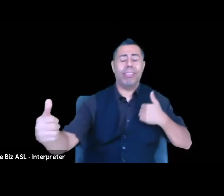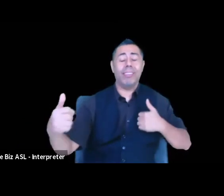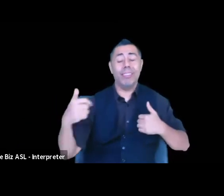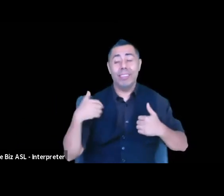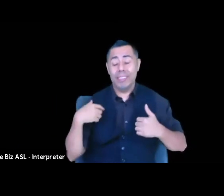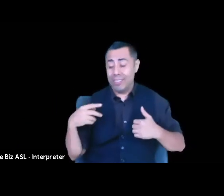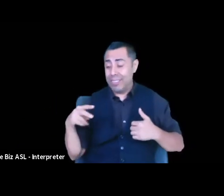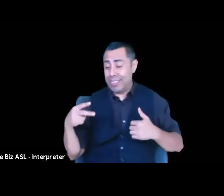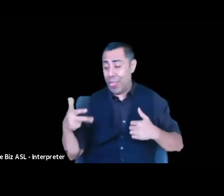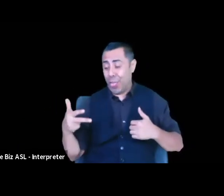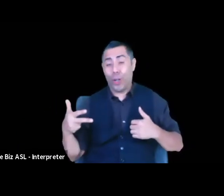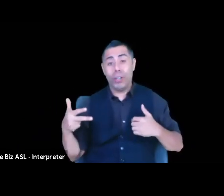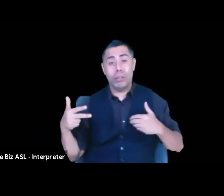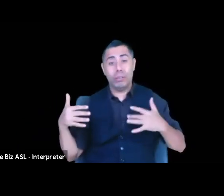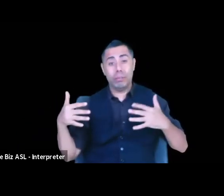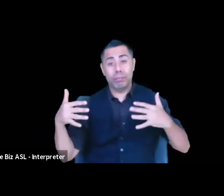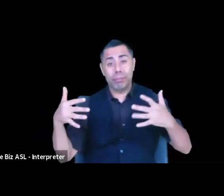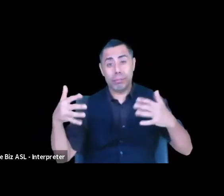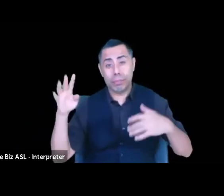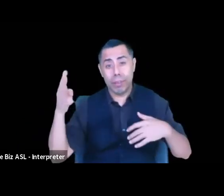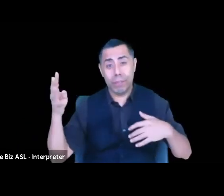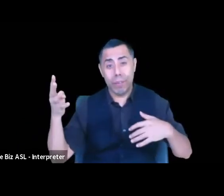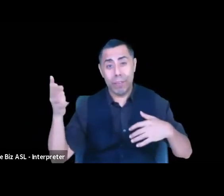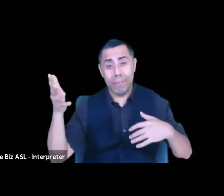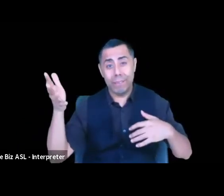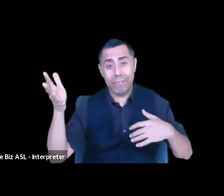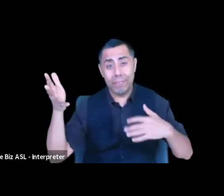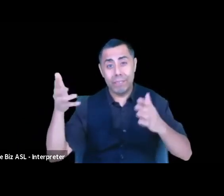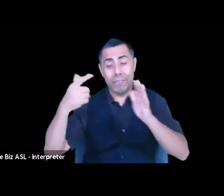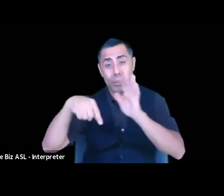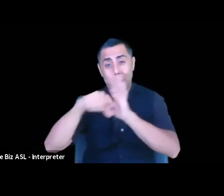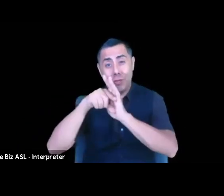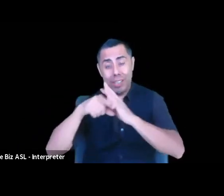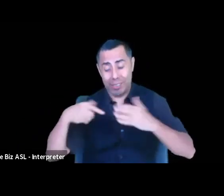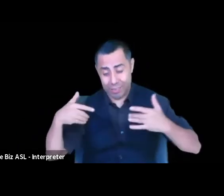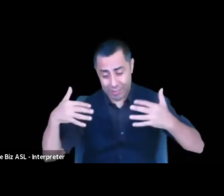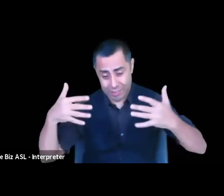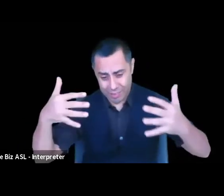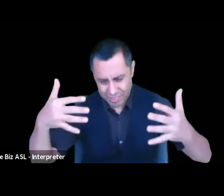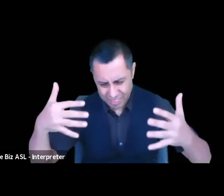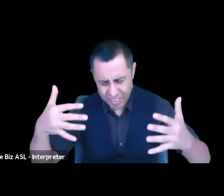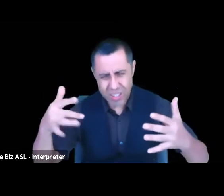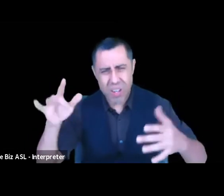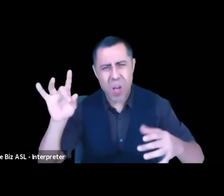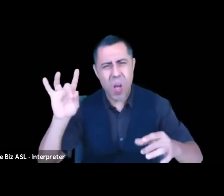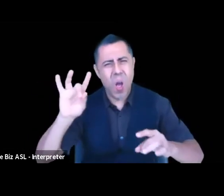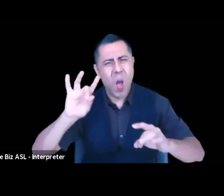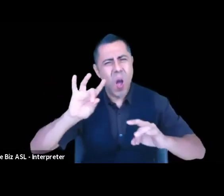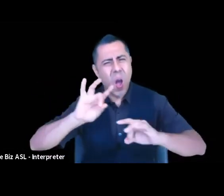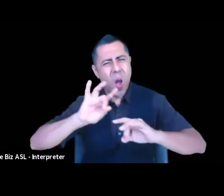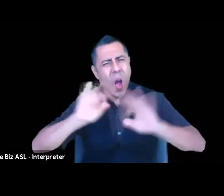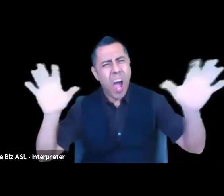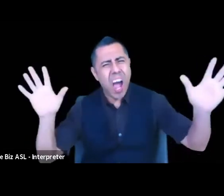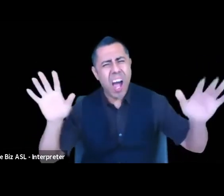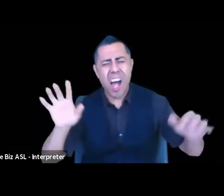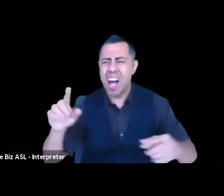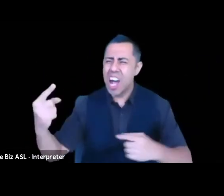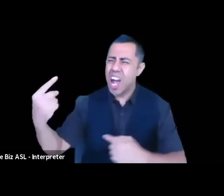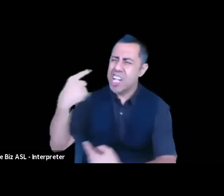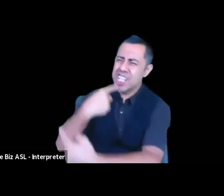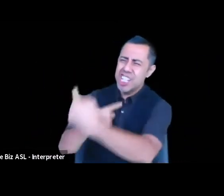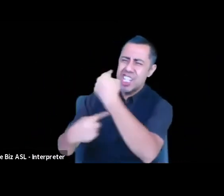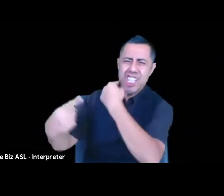grade, it was really bad to the point where, you know, they would be saying mean things to me,